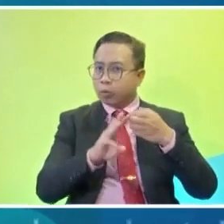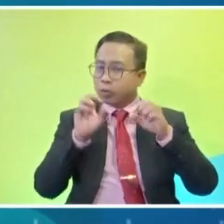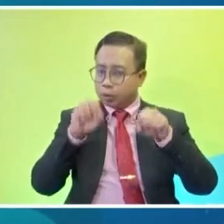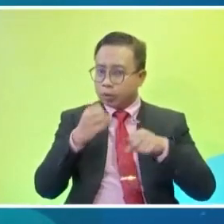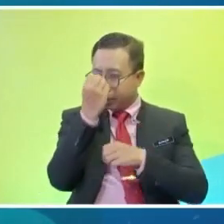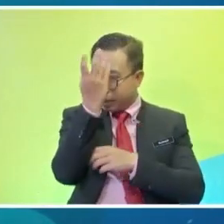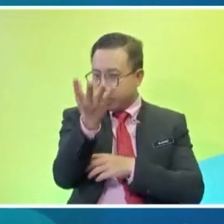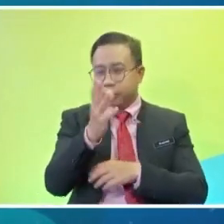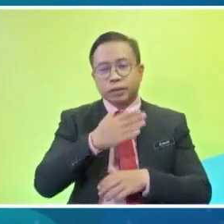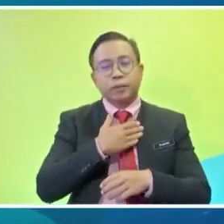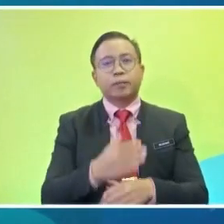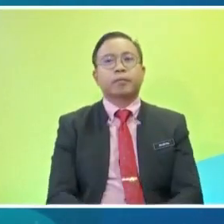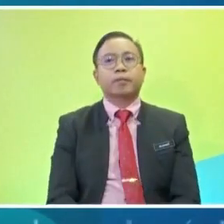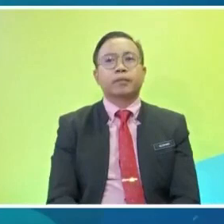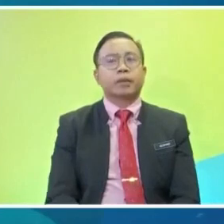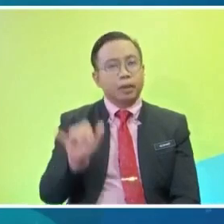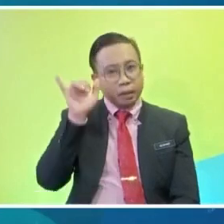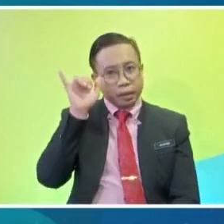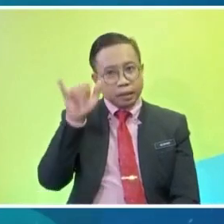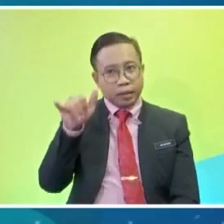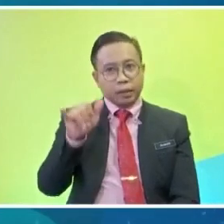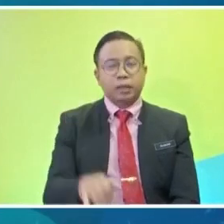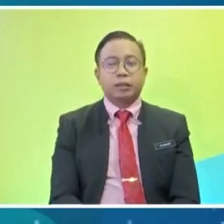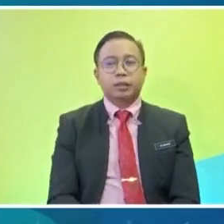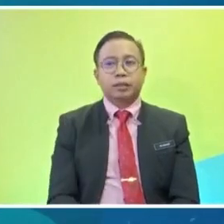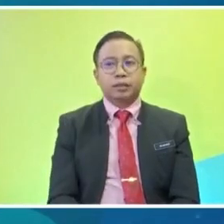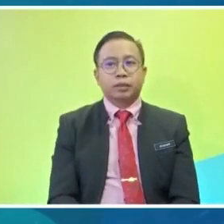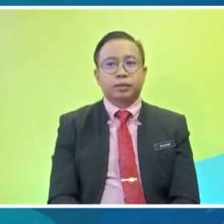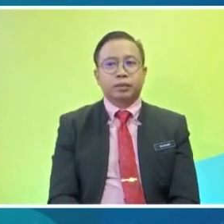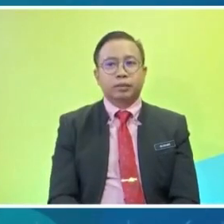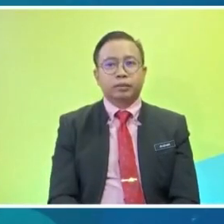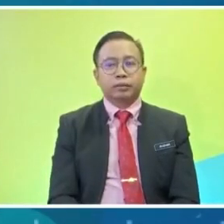me? Yes, Iris.